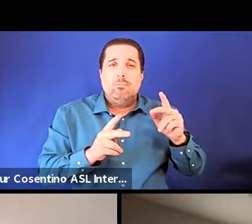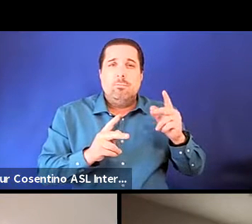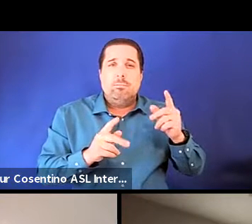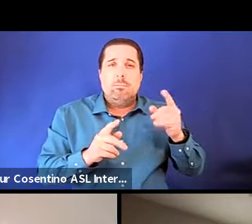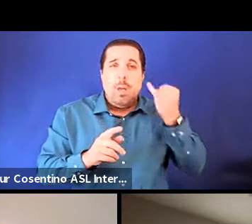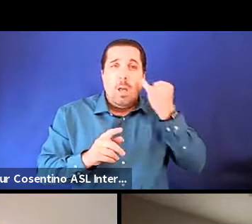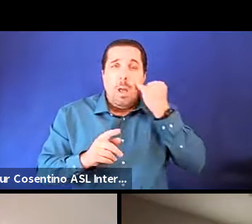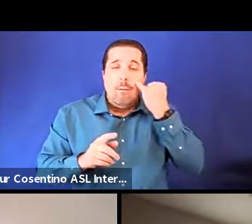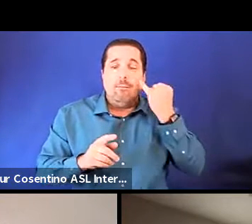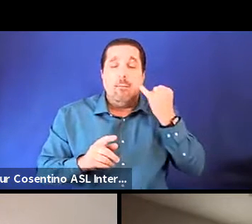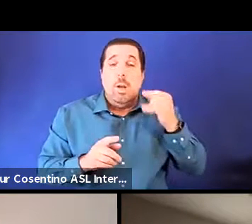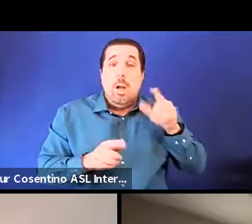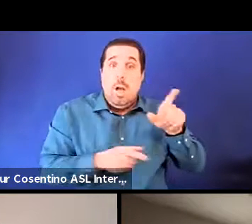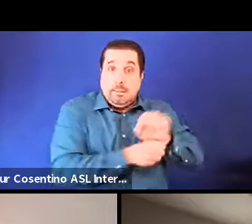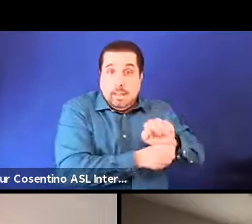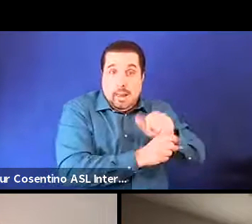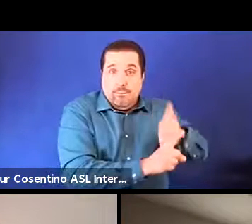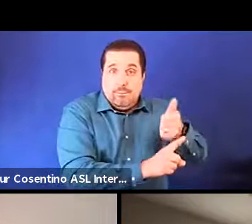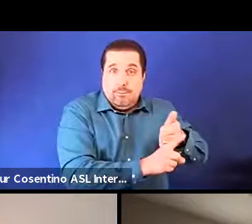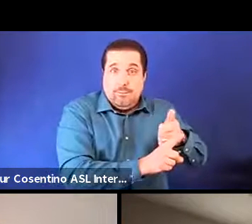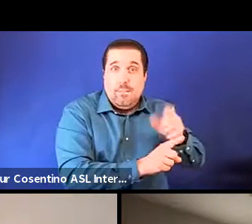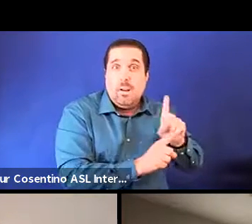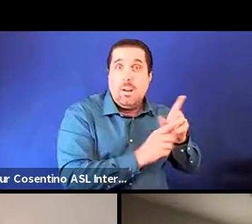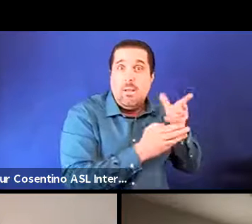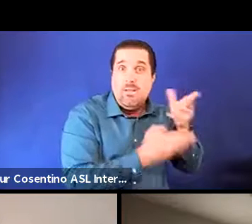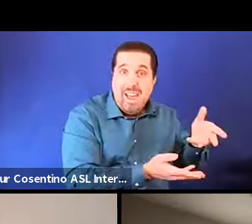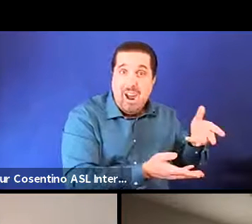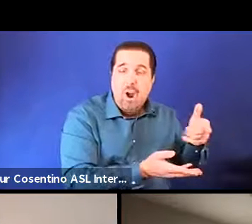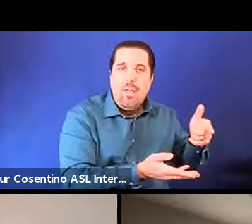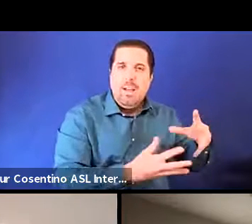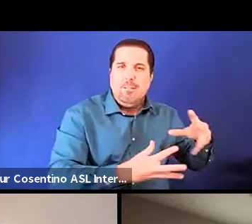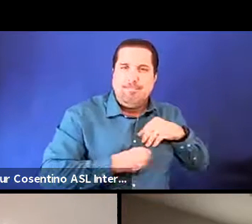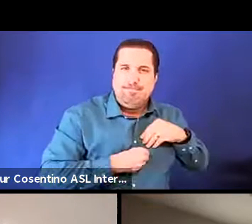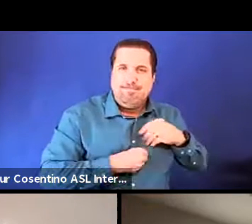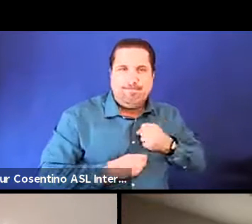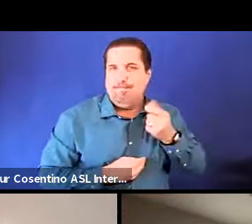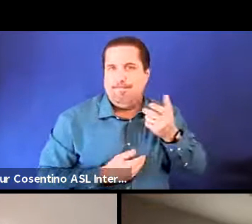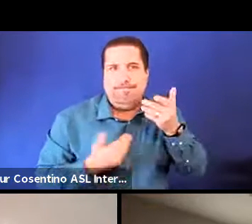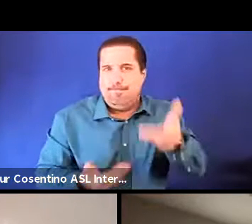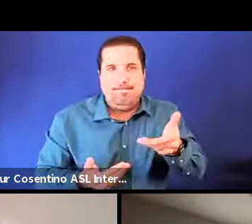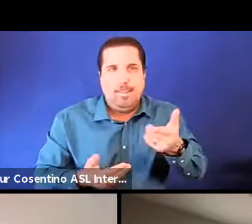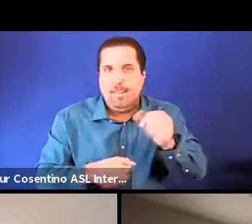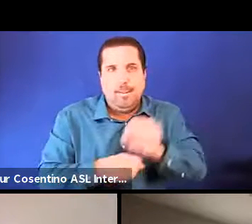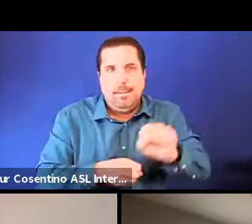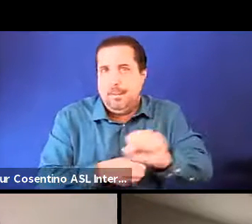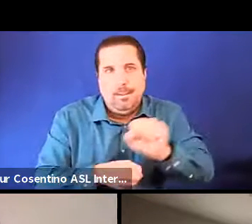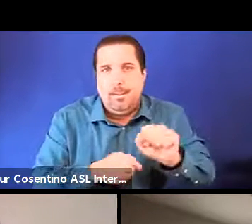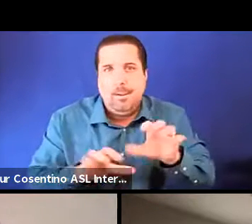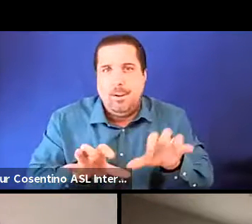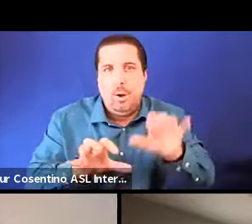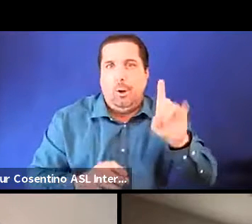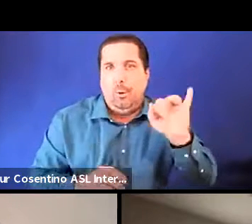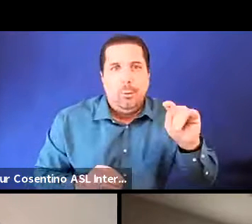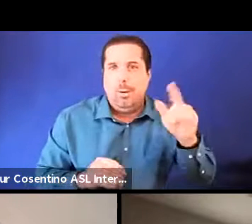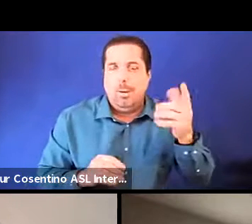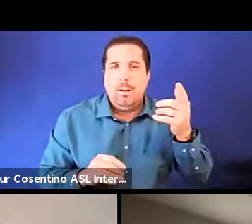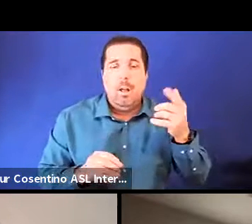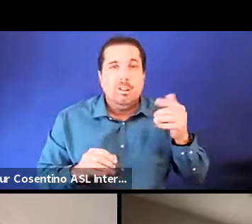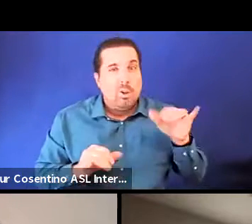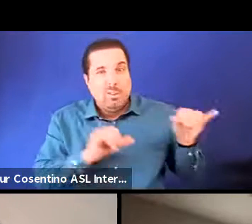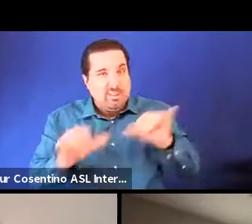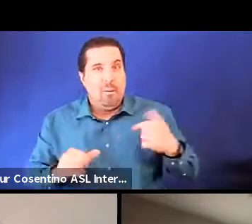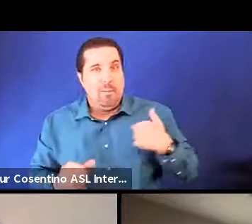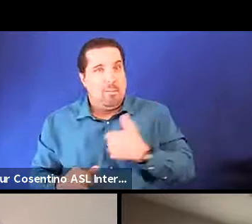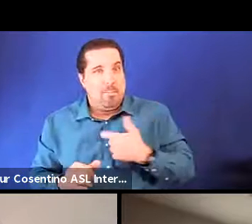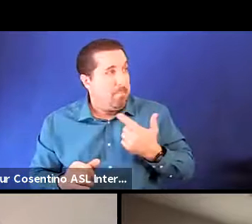at them, they went and did it. And that's the only way. We have to invest ourselves. We have to invest our bodies, our lives. We have to go as far as we can